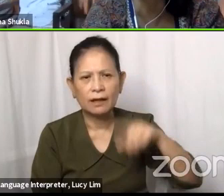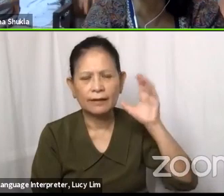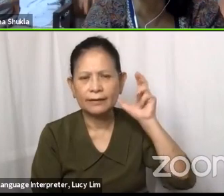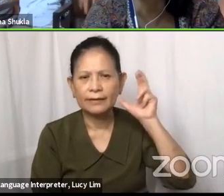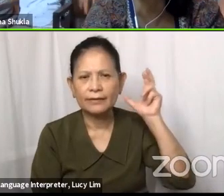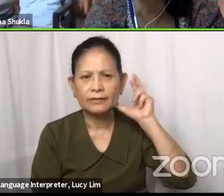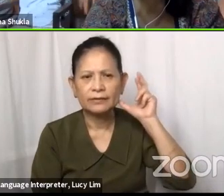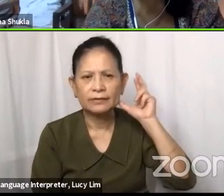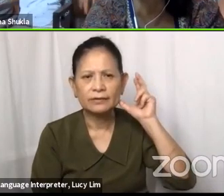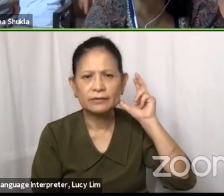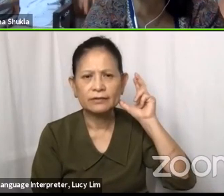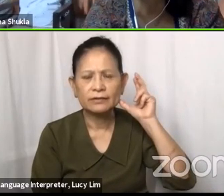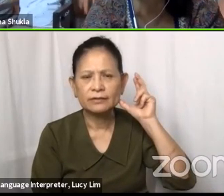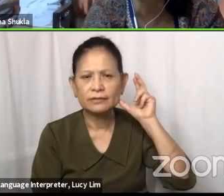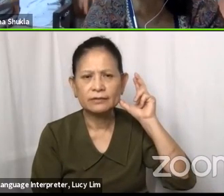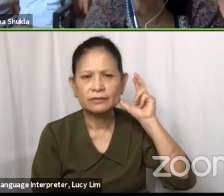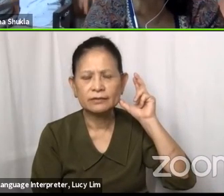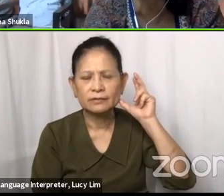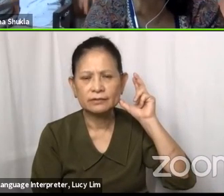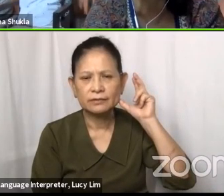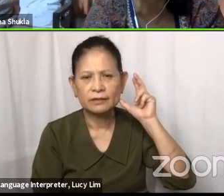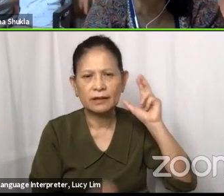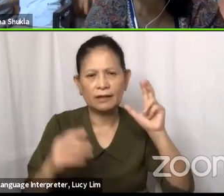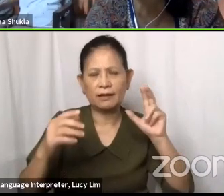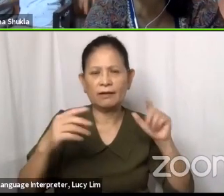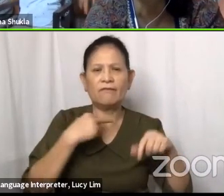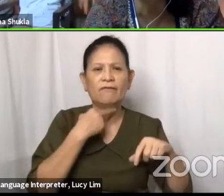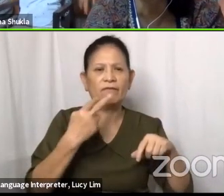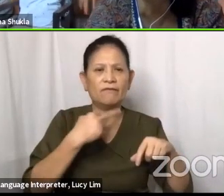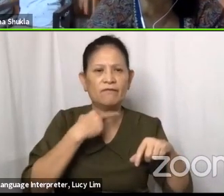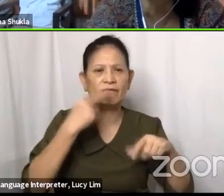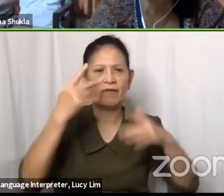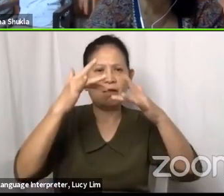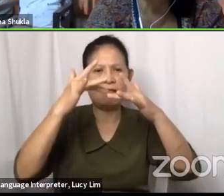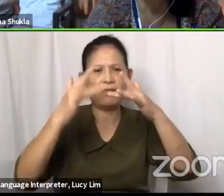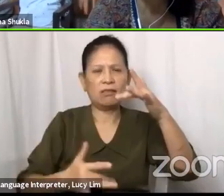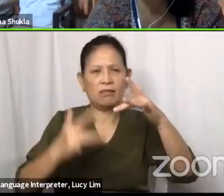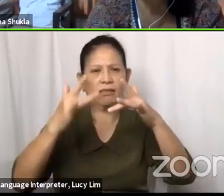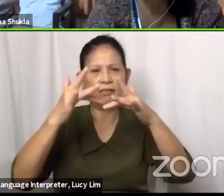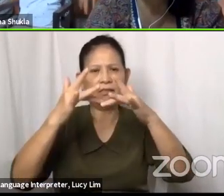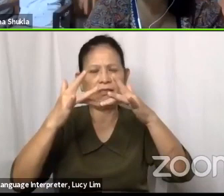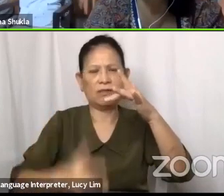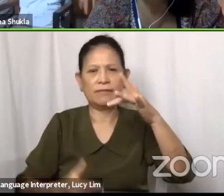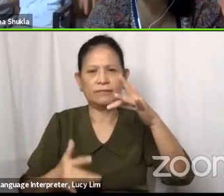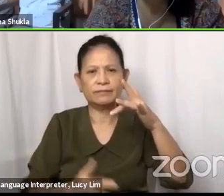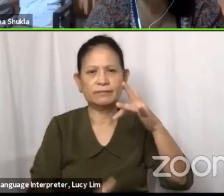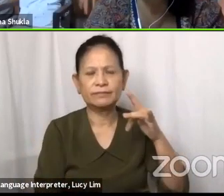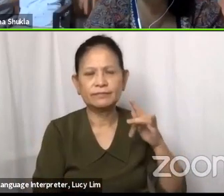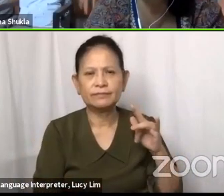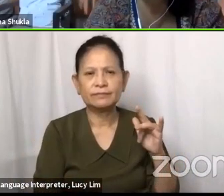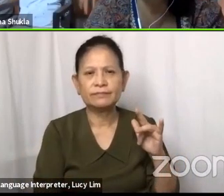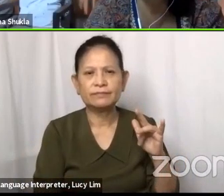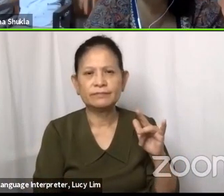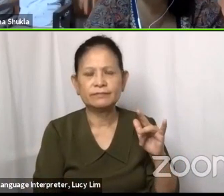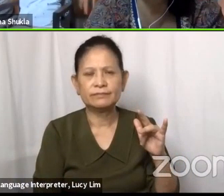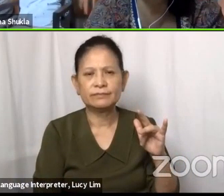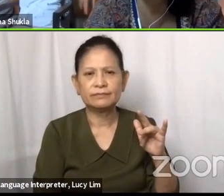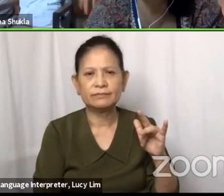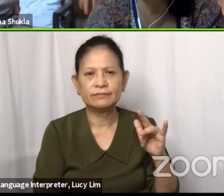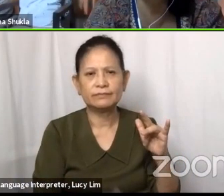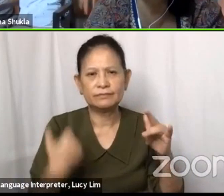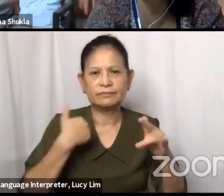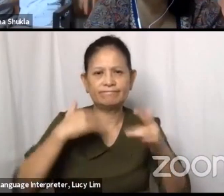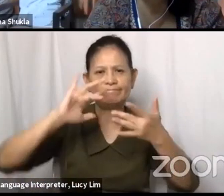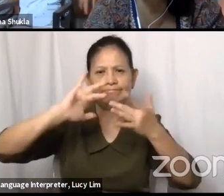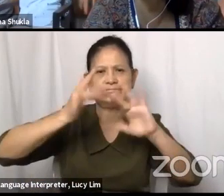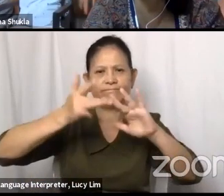We can't hear you. No, your voice is breaking, Sobo. Your voice is breaking. A little bit of internet. Yeah, I have a little bit of